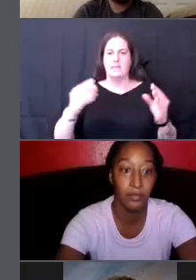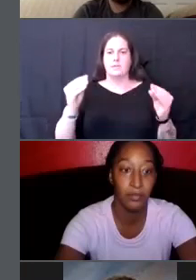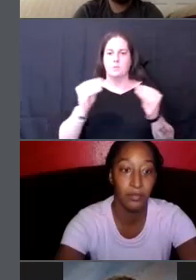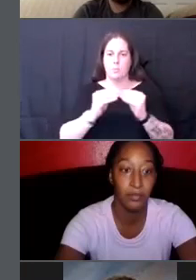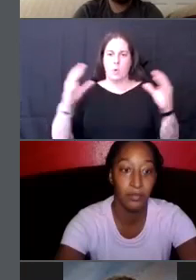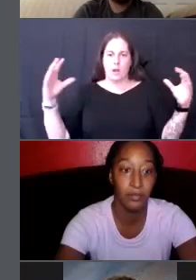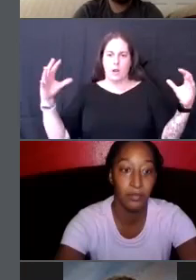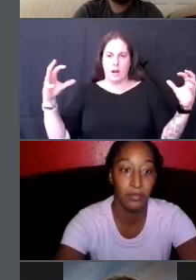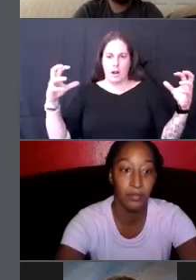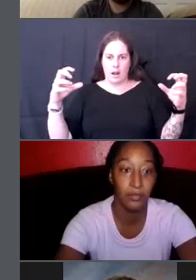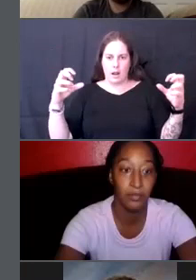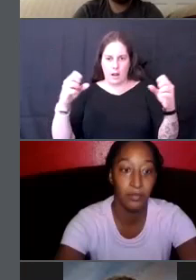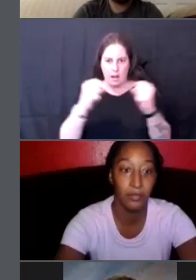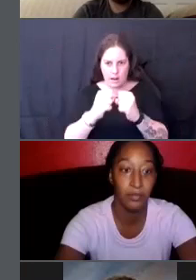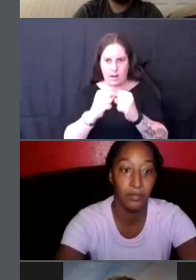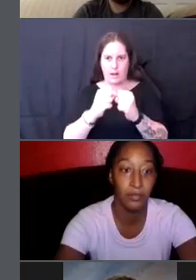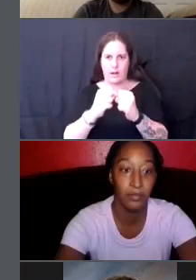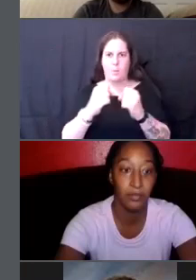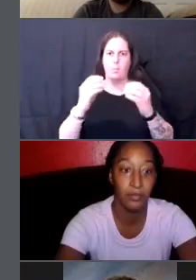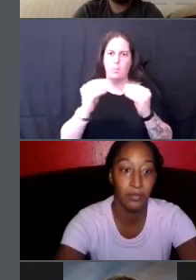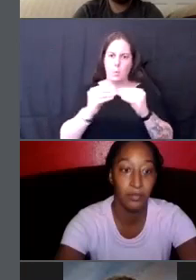gravity, between them.